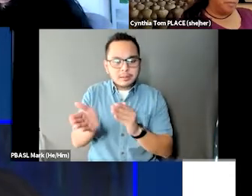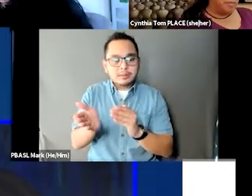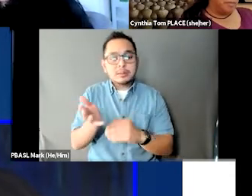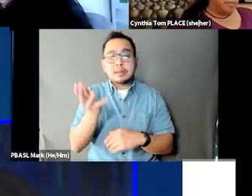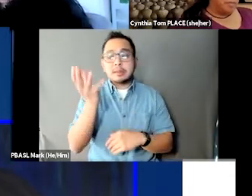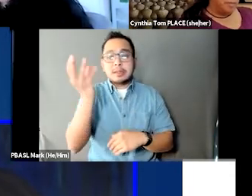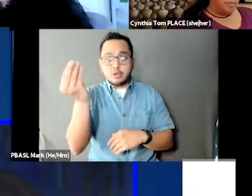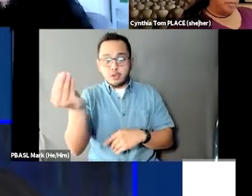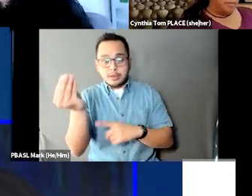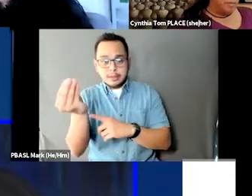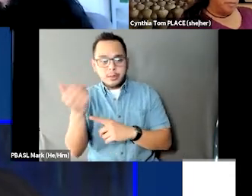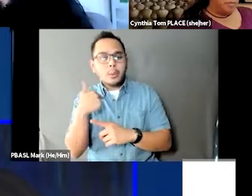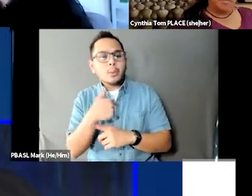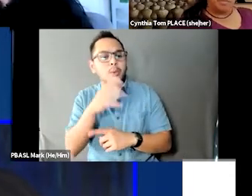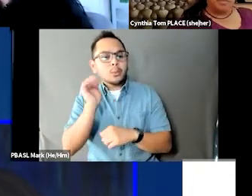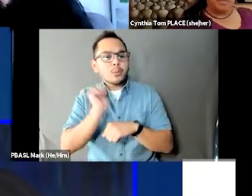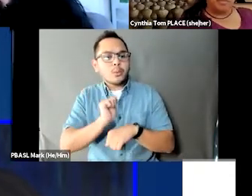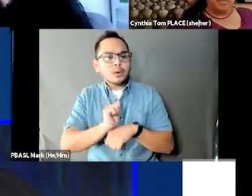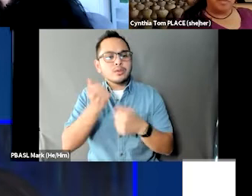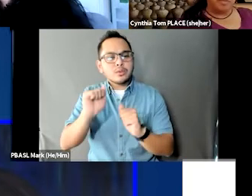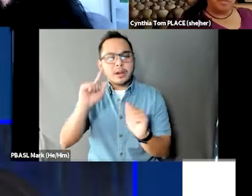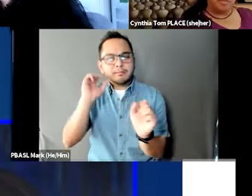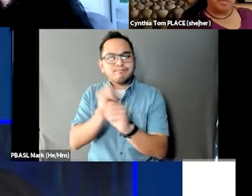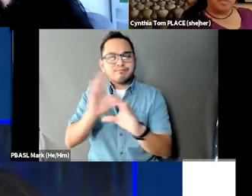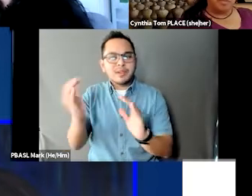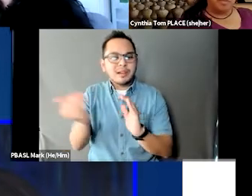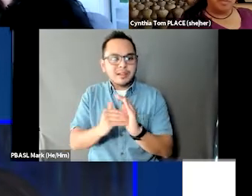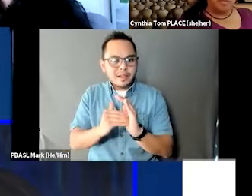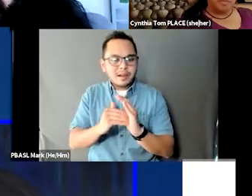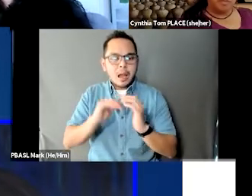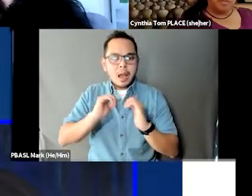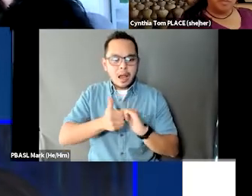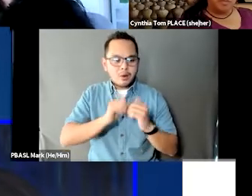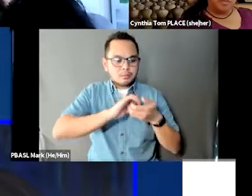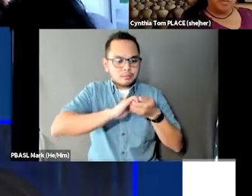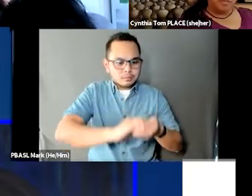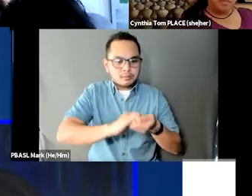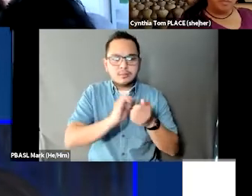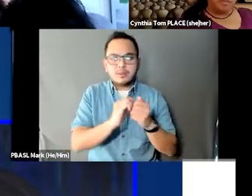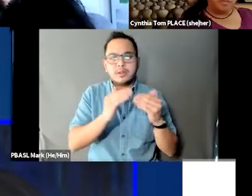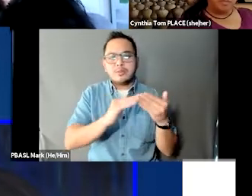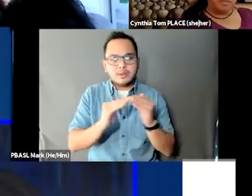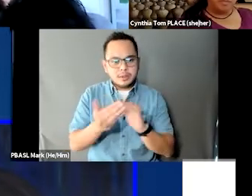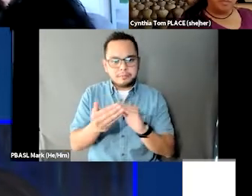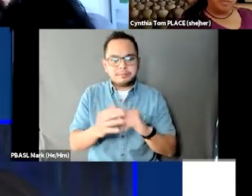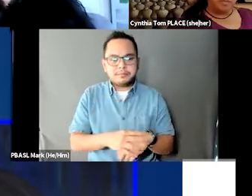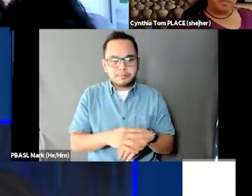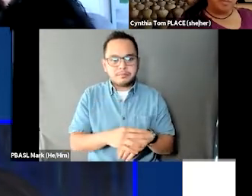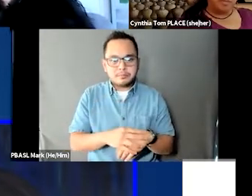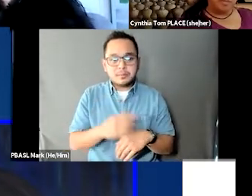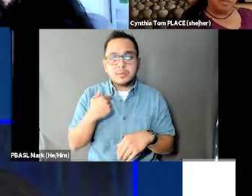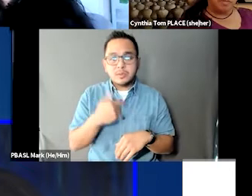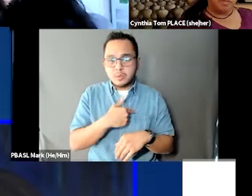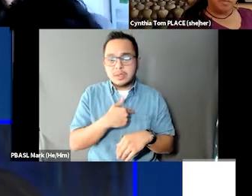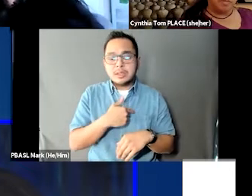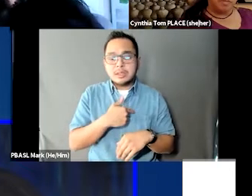externally, we had to work to reimagine all of our systems in partnership with the community. And we had to engage them